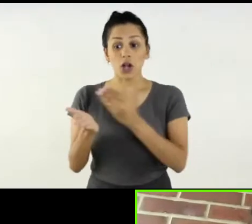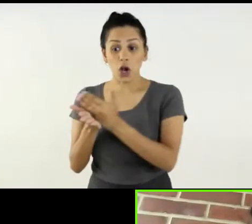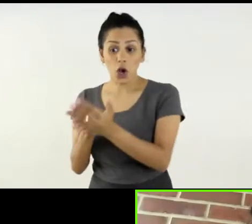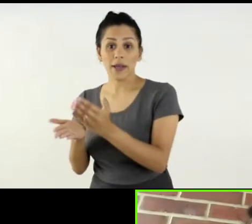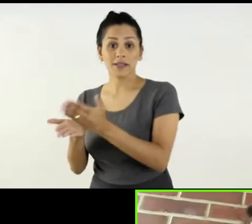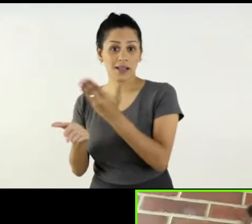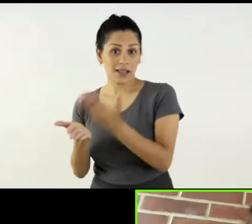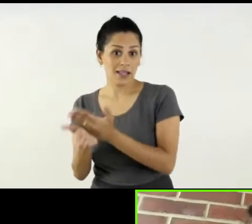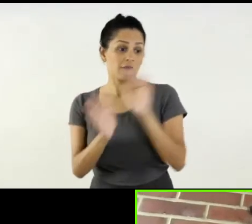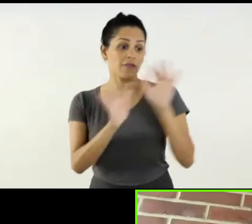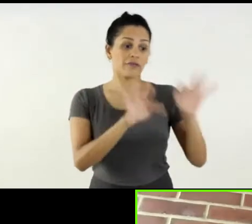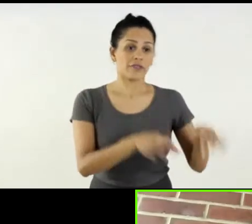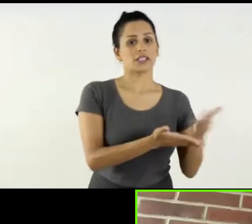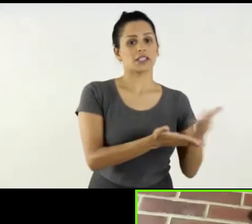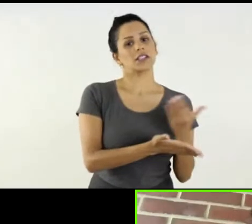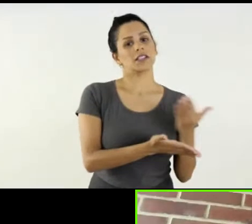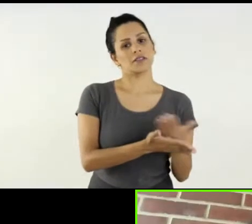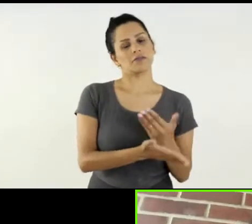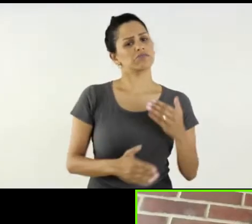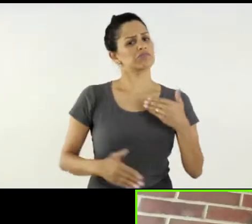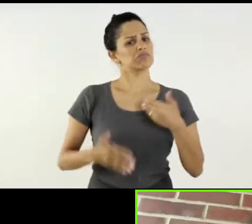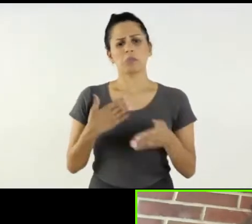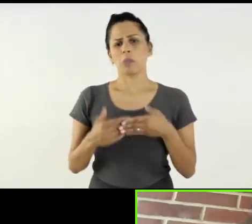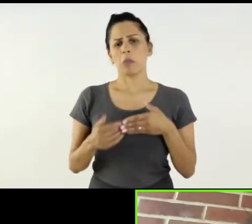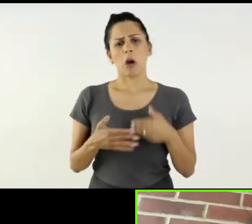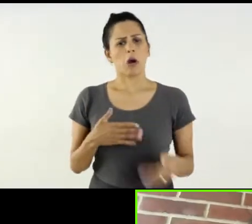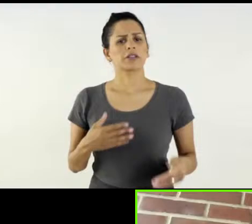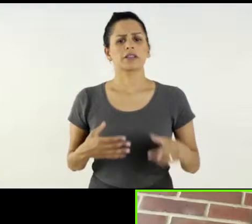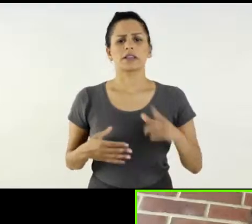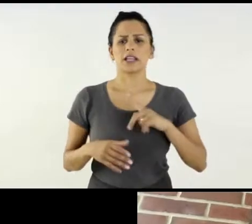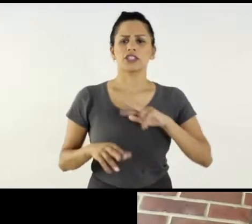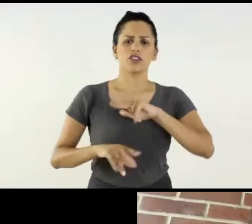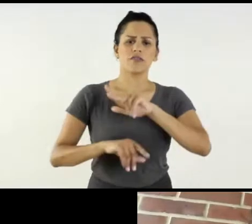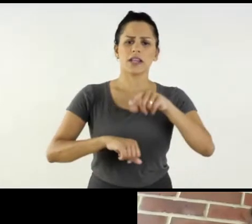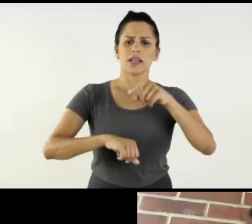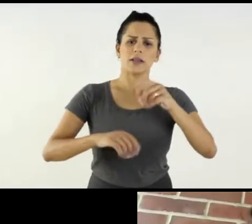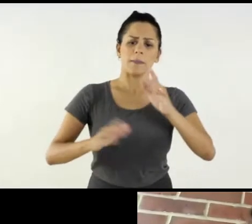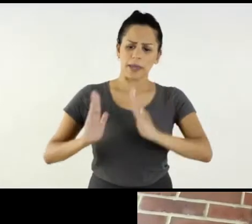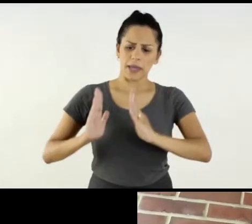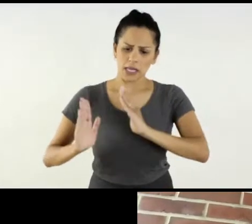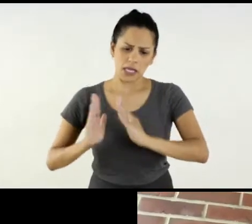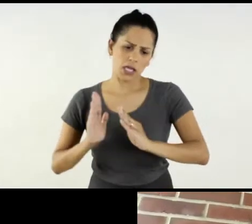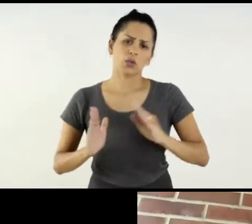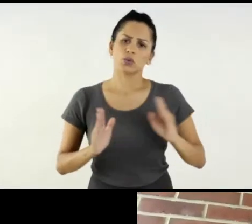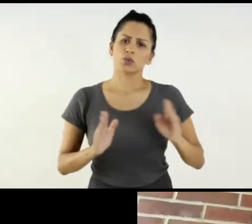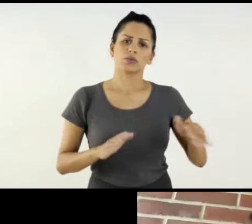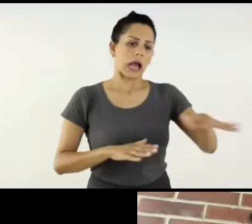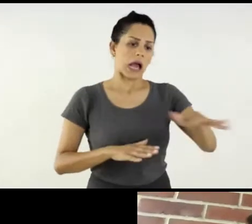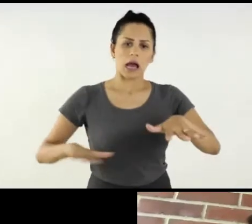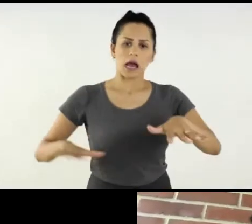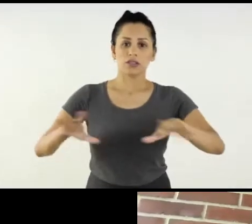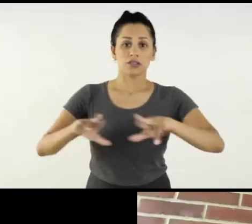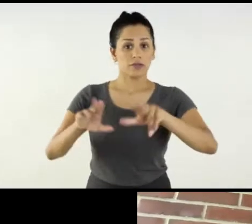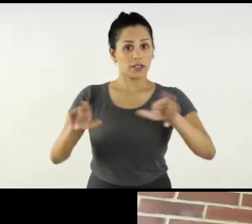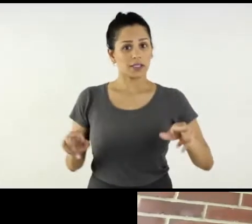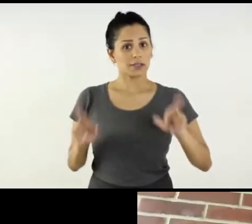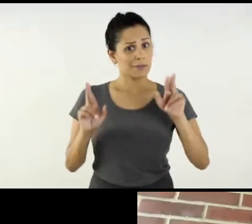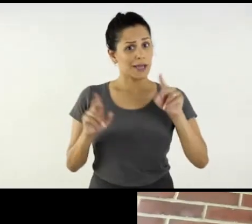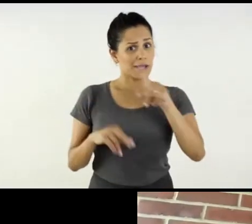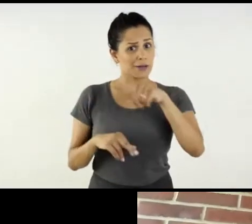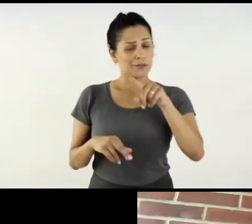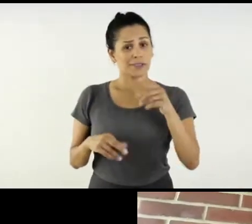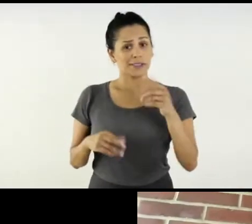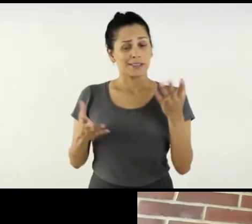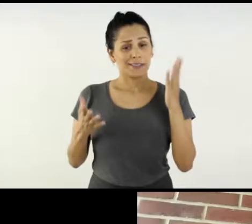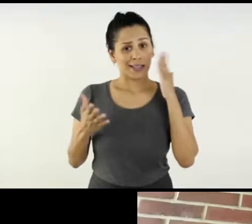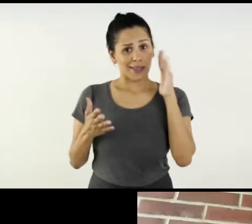decades. Mm. I hope I've answered. There were different parts of that question, I know, so I hope I've touched on it. Totally. And in fact, you know, the